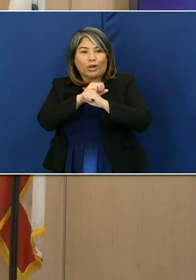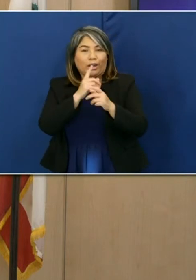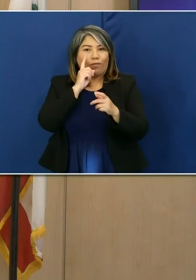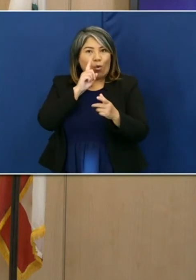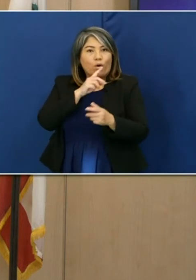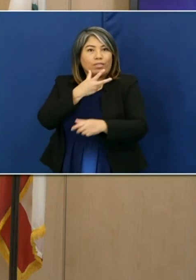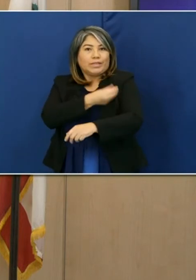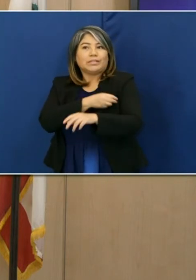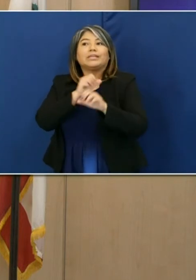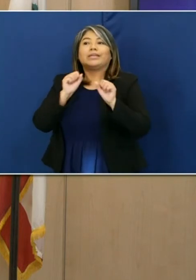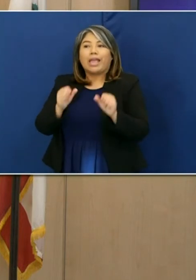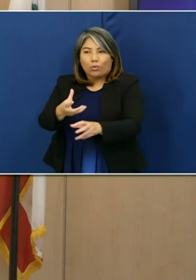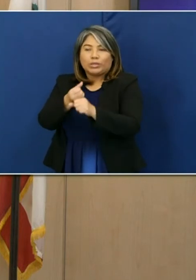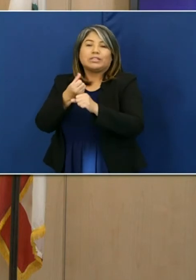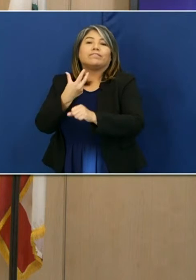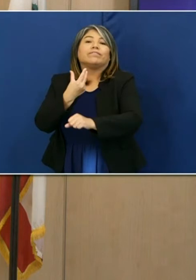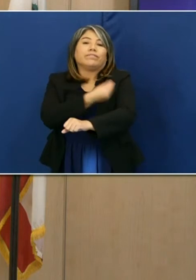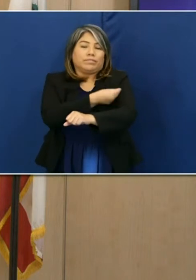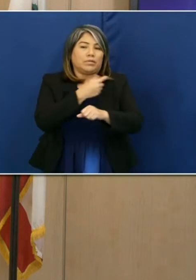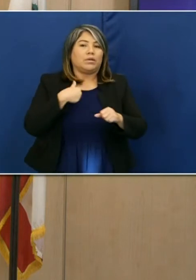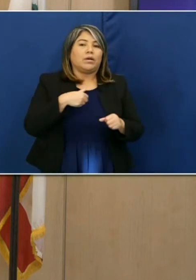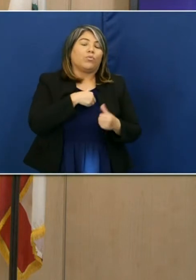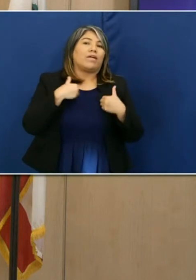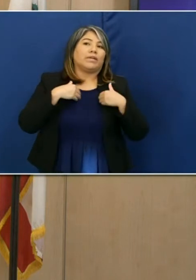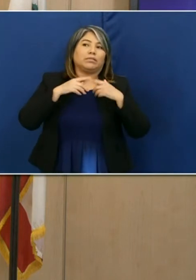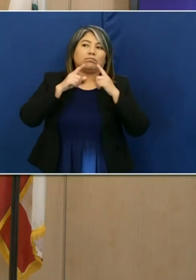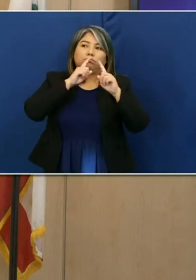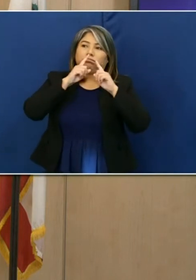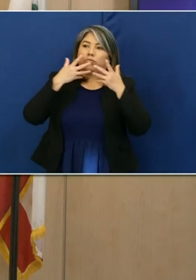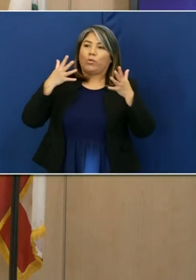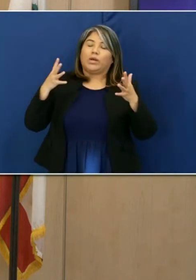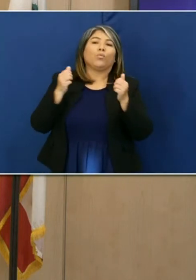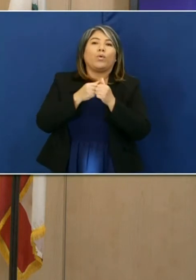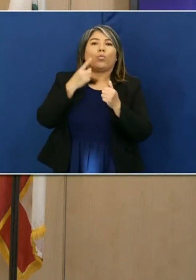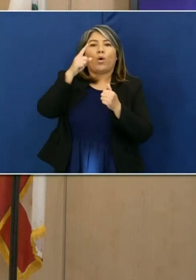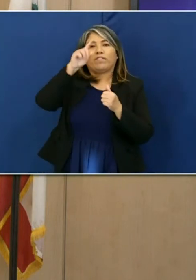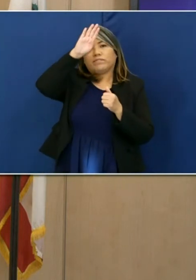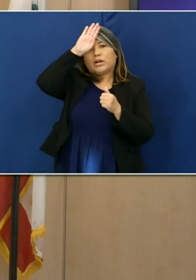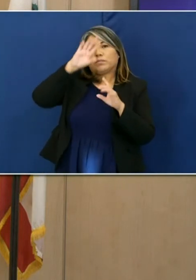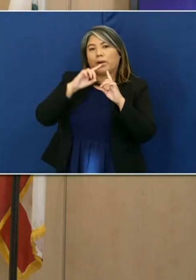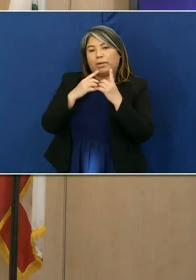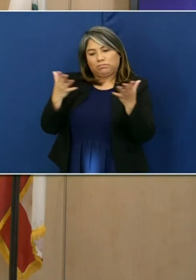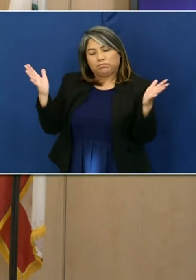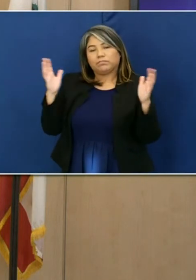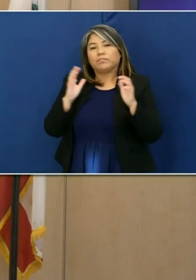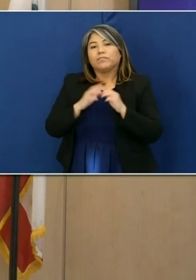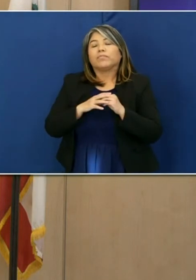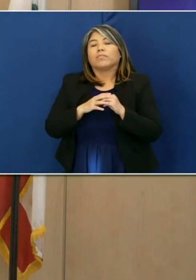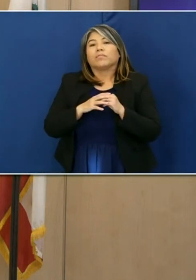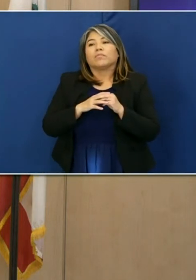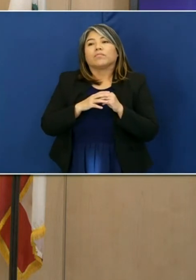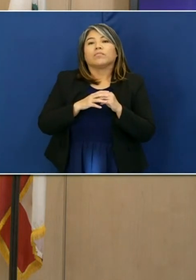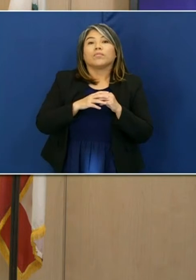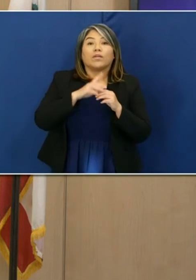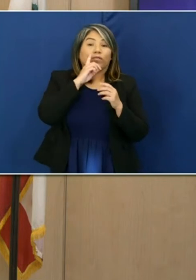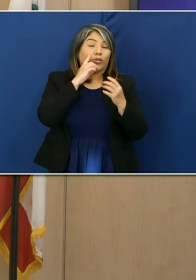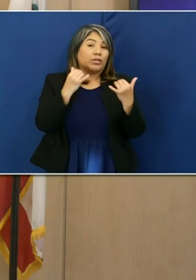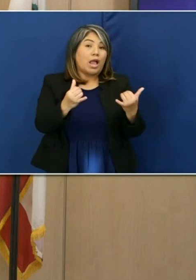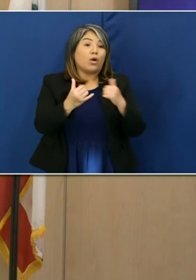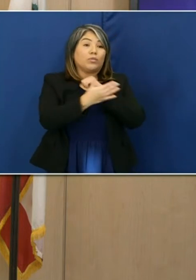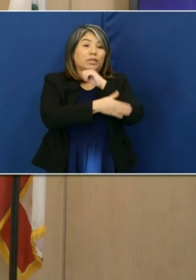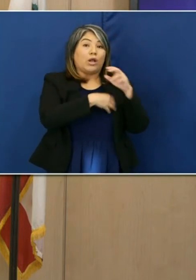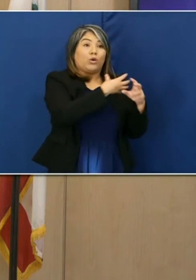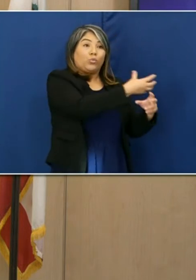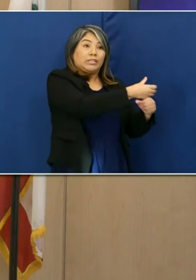And we are having that conversation with, in fact, one fire department. As it works now, the county receives